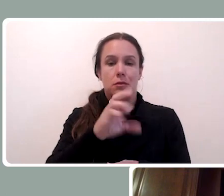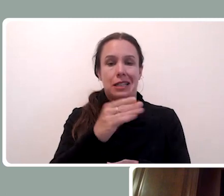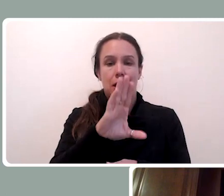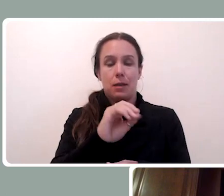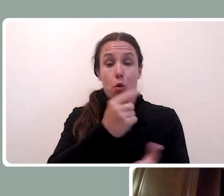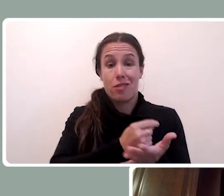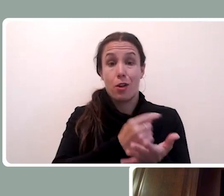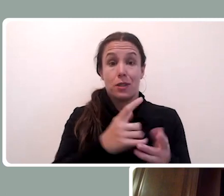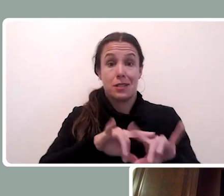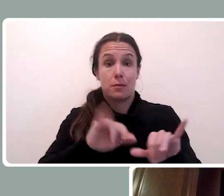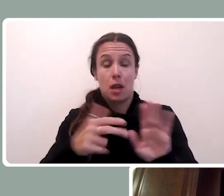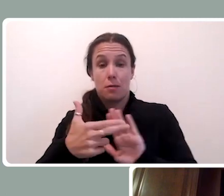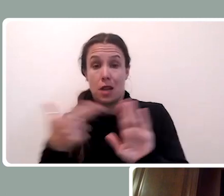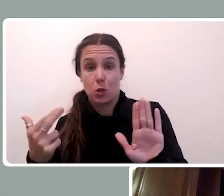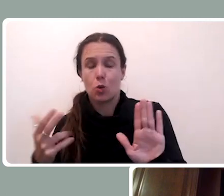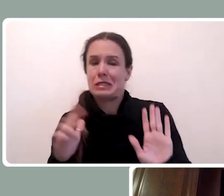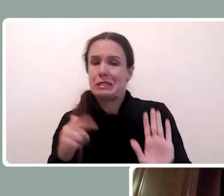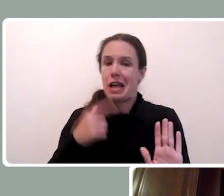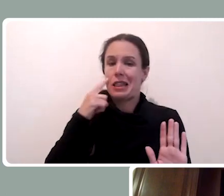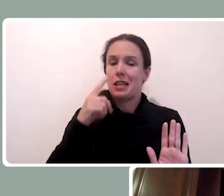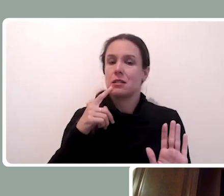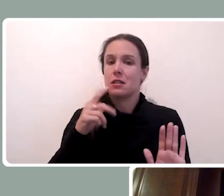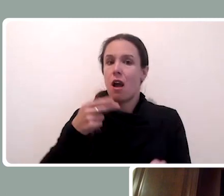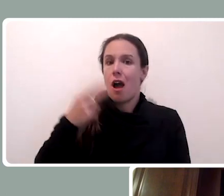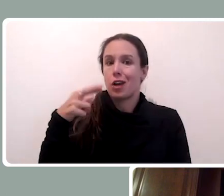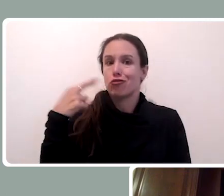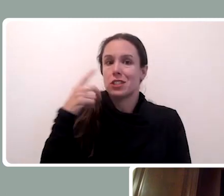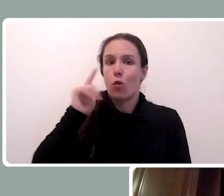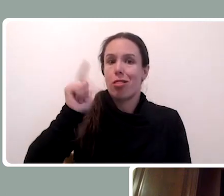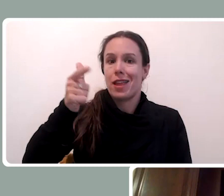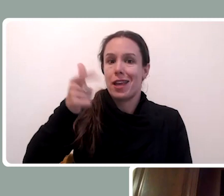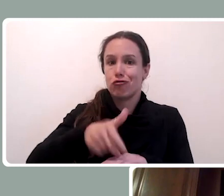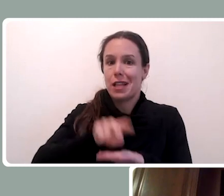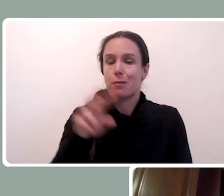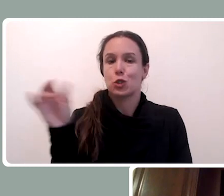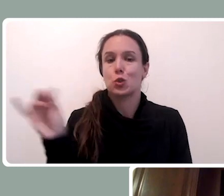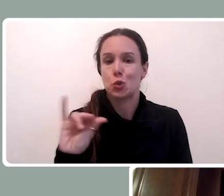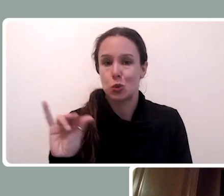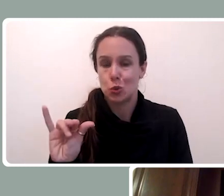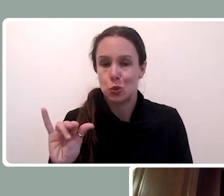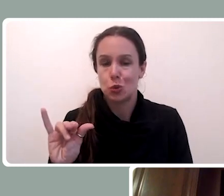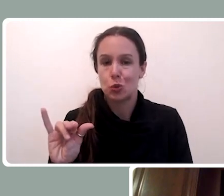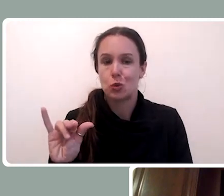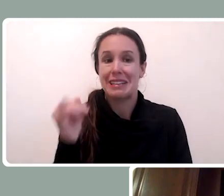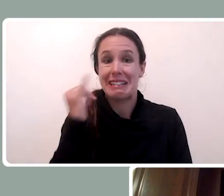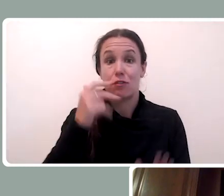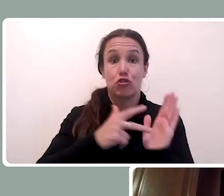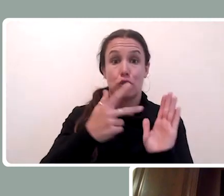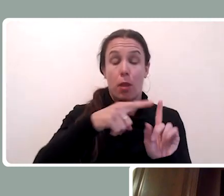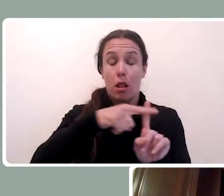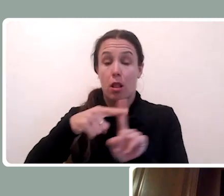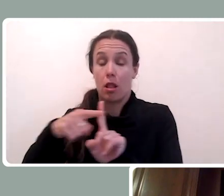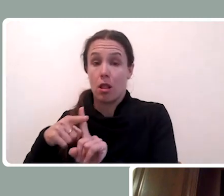me, are at a higher risk for later relapses also. So yes, that is a HER2, a triple positive patient because they